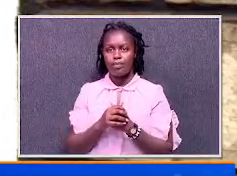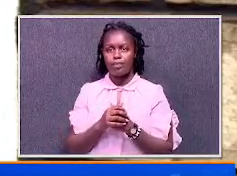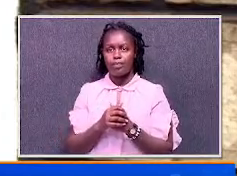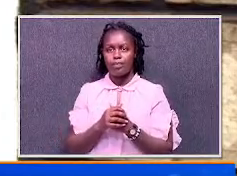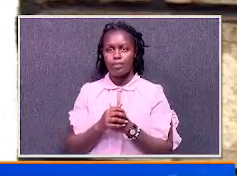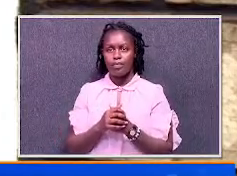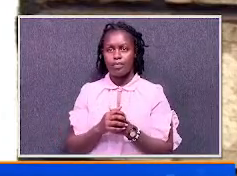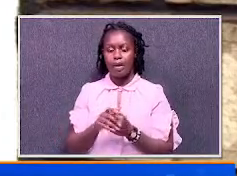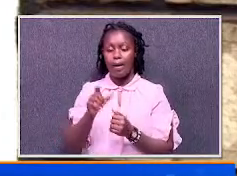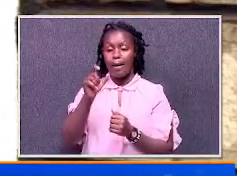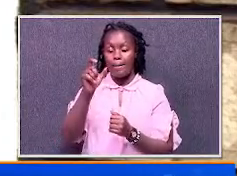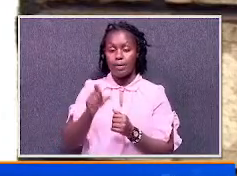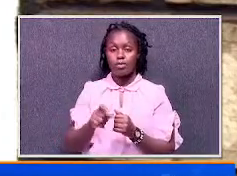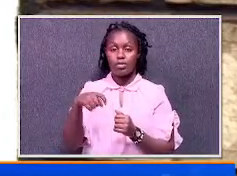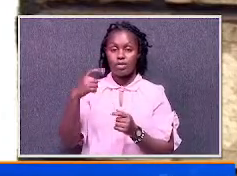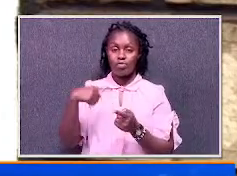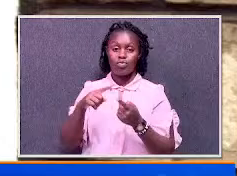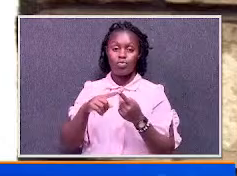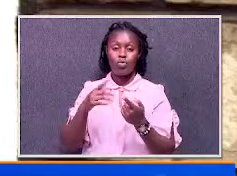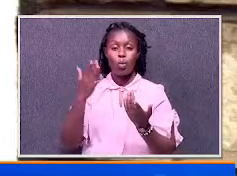somebody should just put on our shoes.